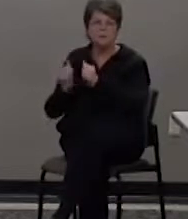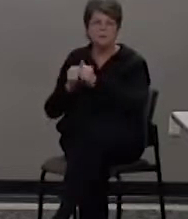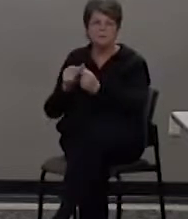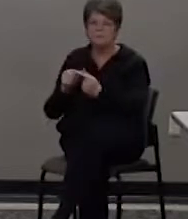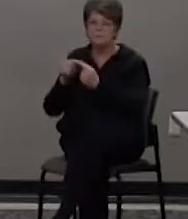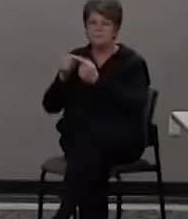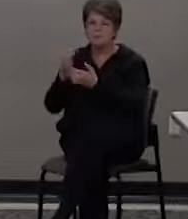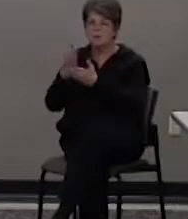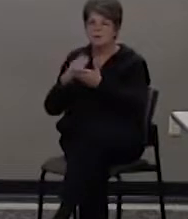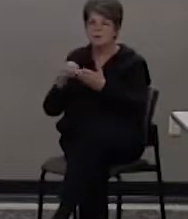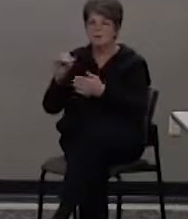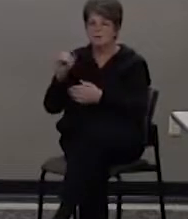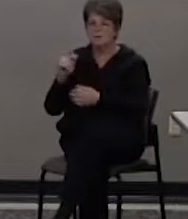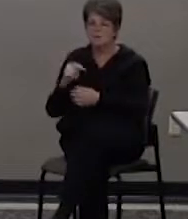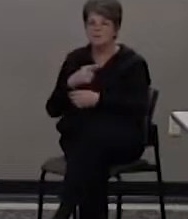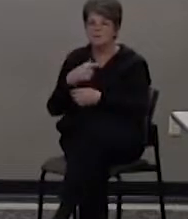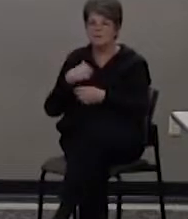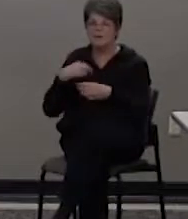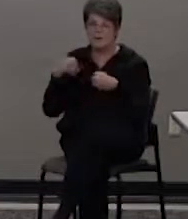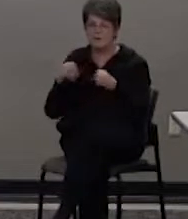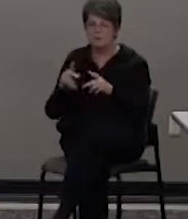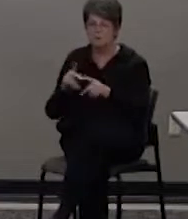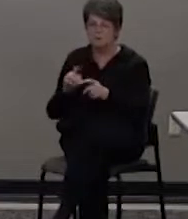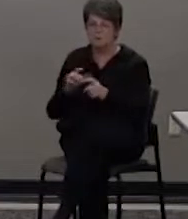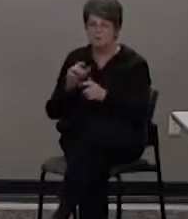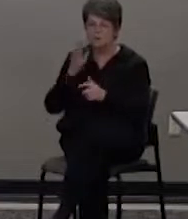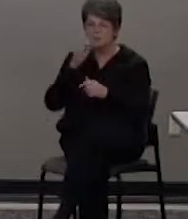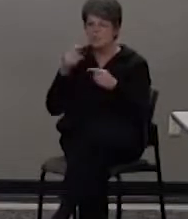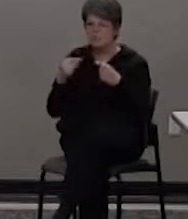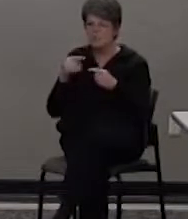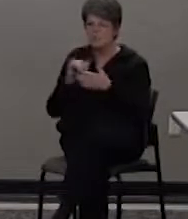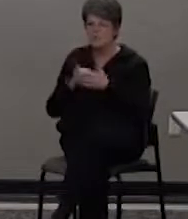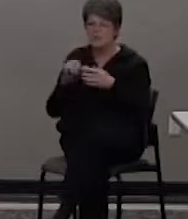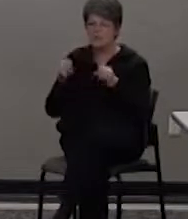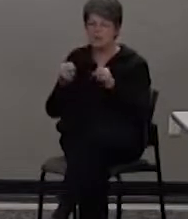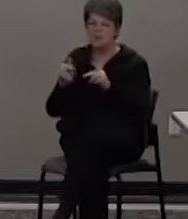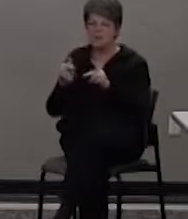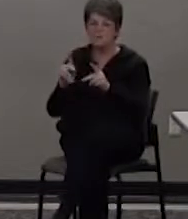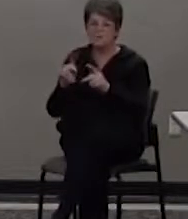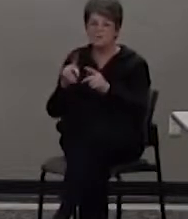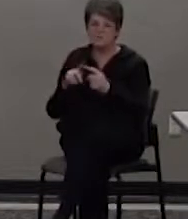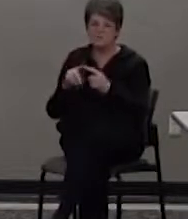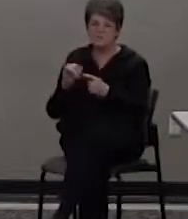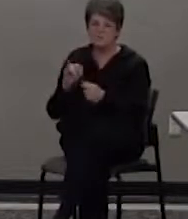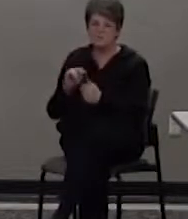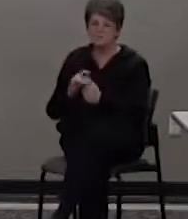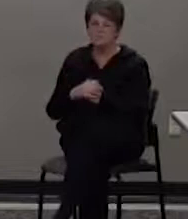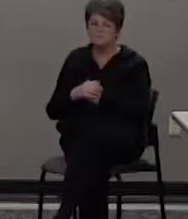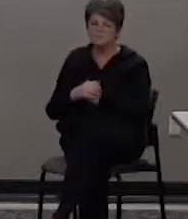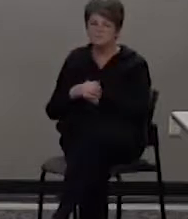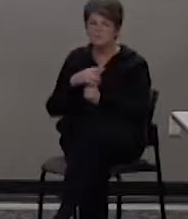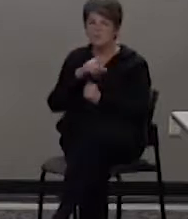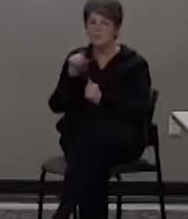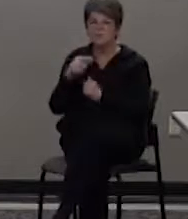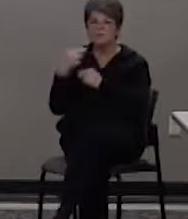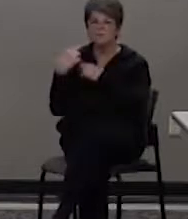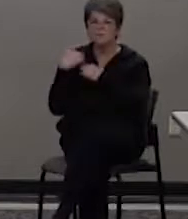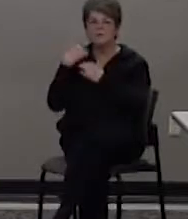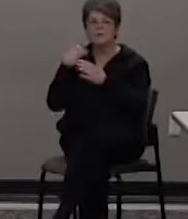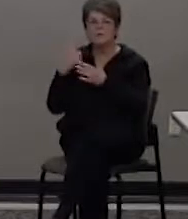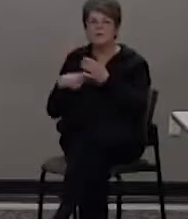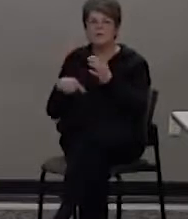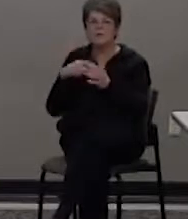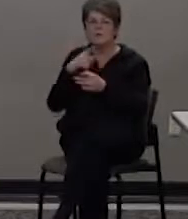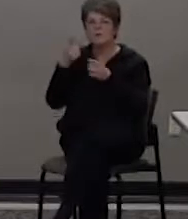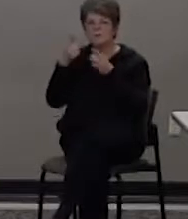part. You have an opportunity. I would argue it is an opportunity to do it. You know, you're only responsible for what